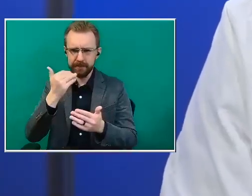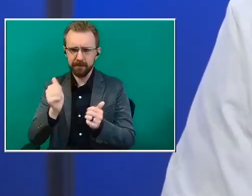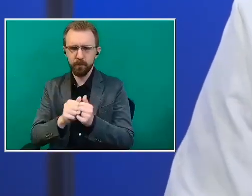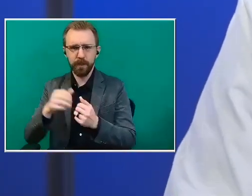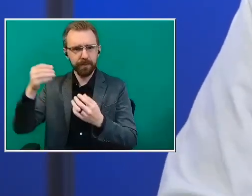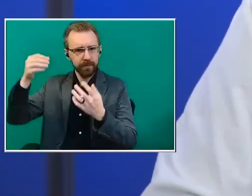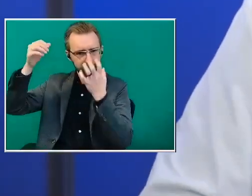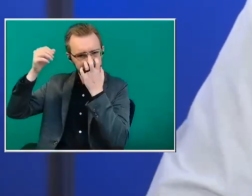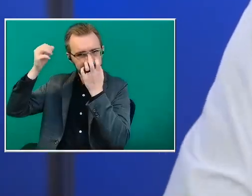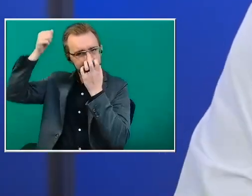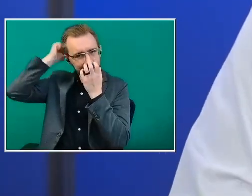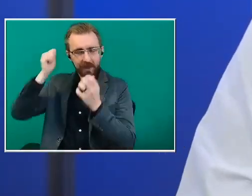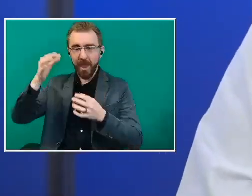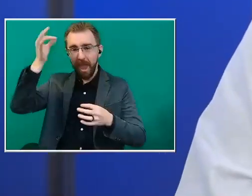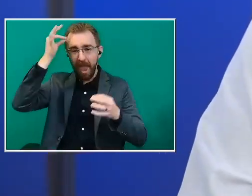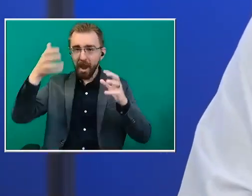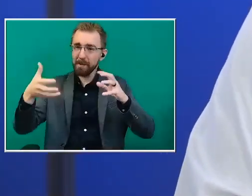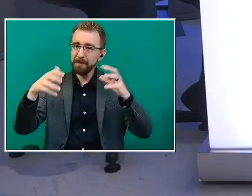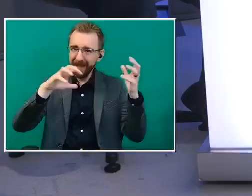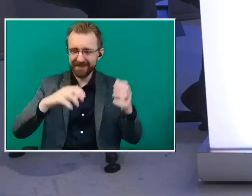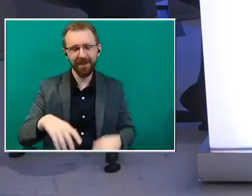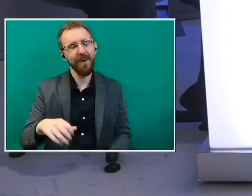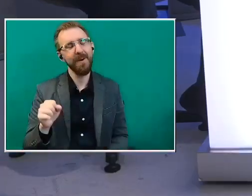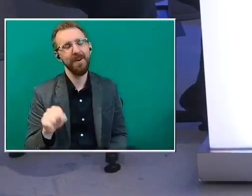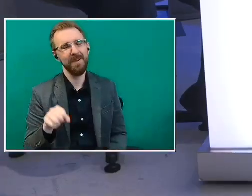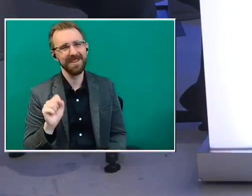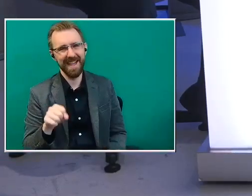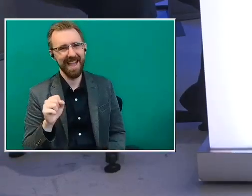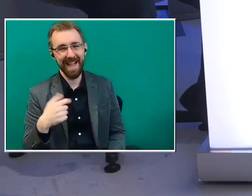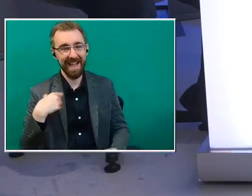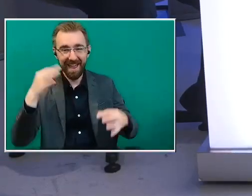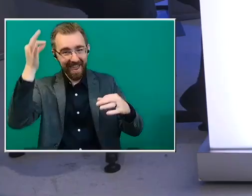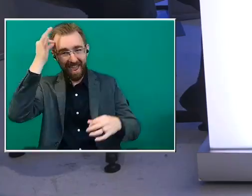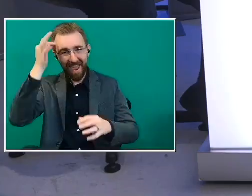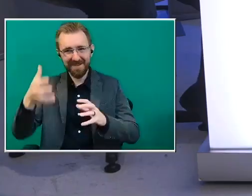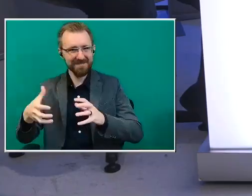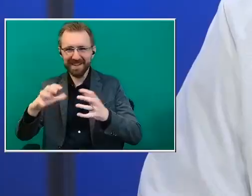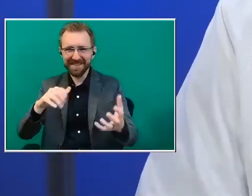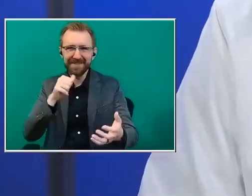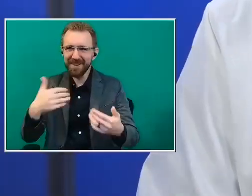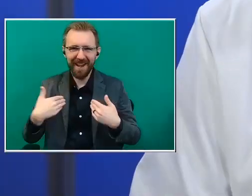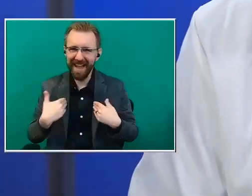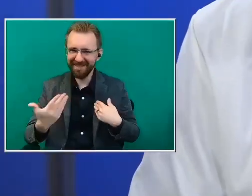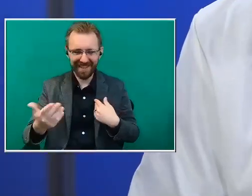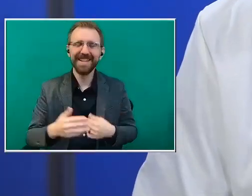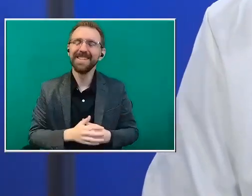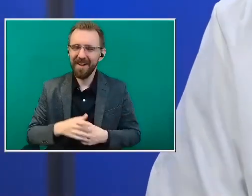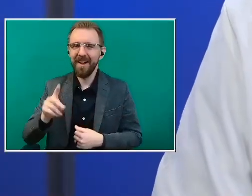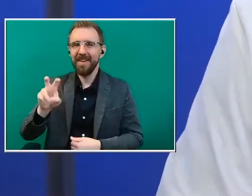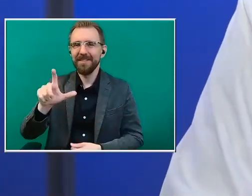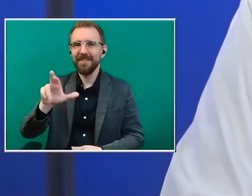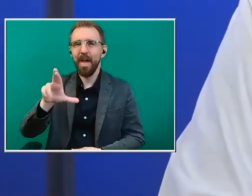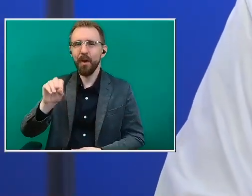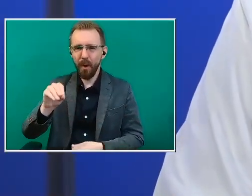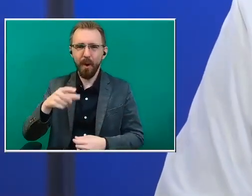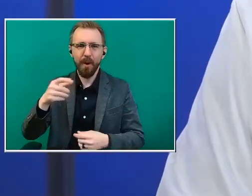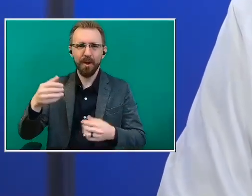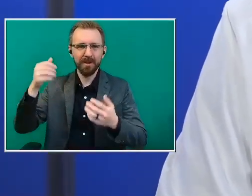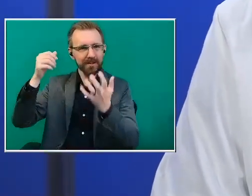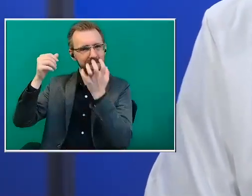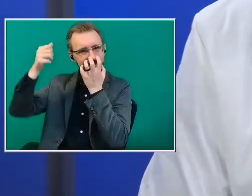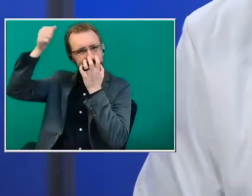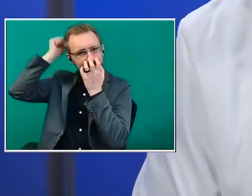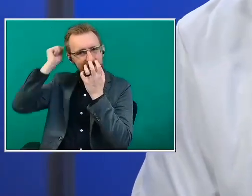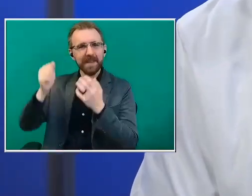up. I don't have much hair to mess up. So these Velcro headgears, some of the female patients of mine